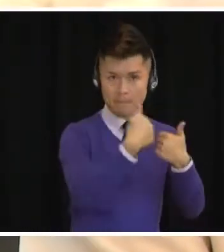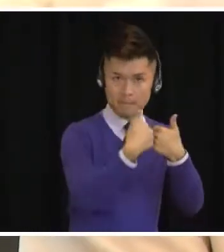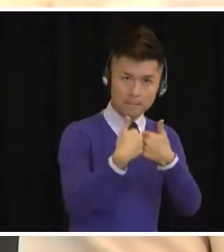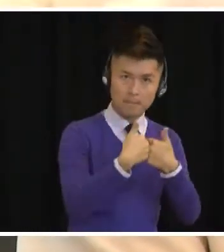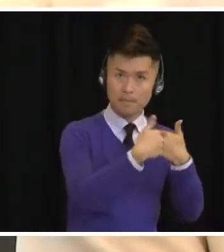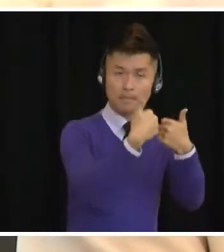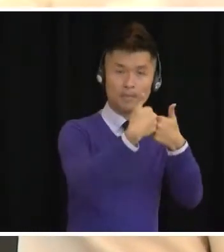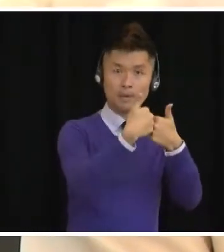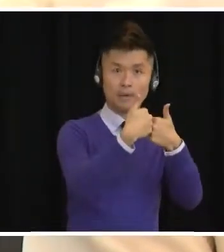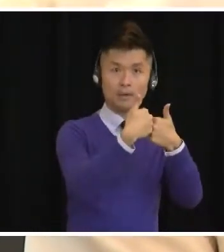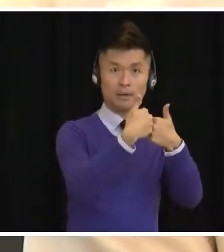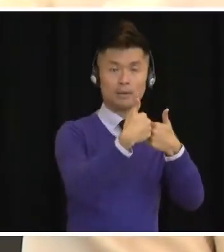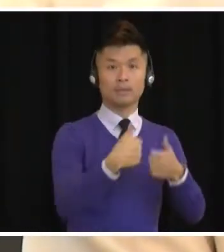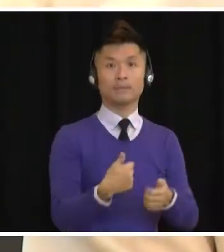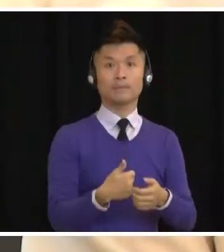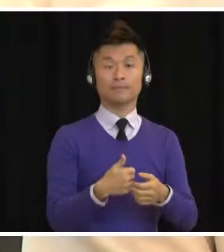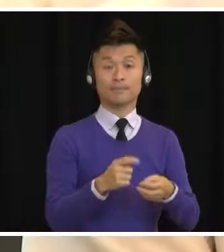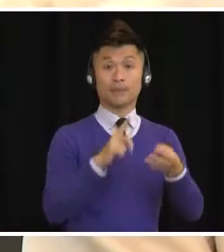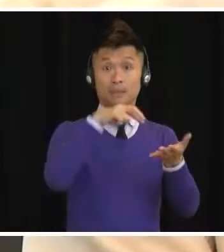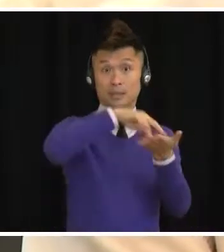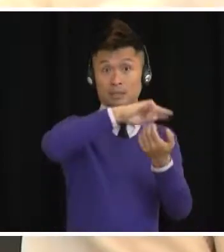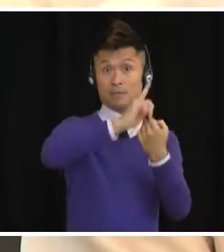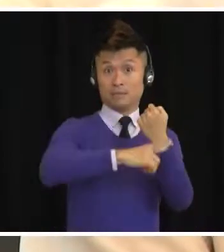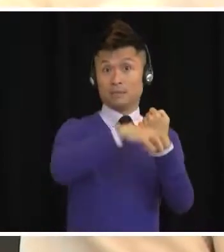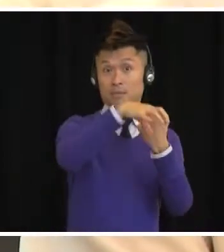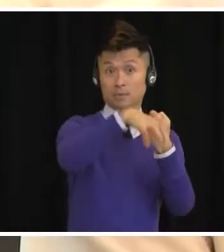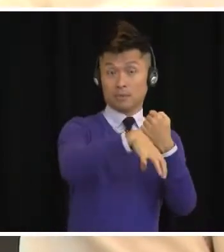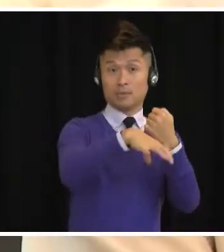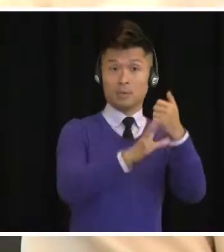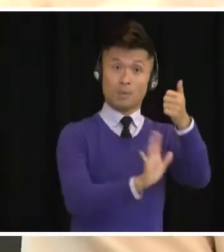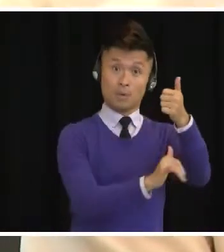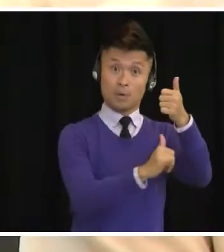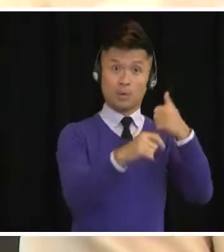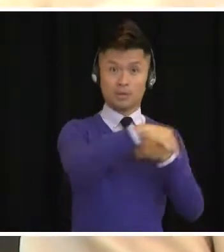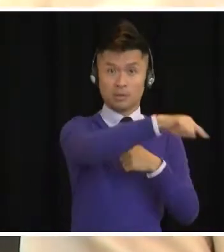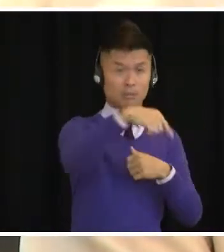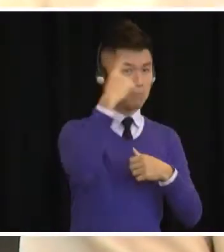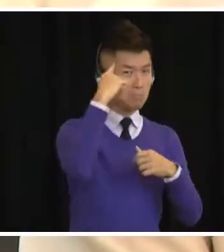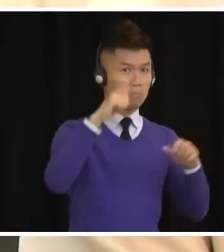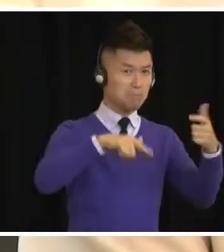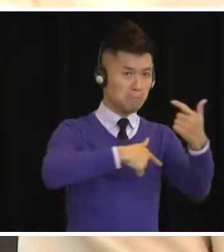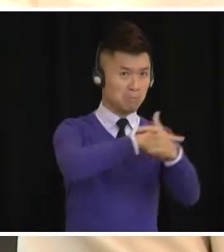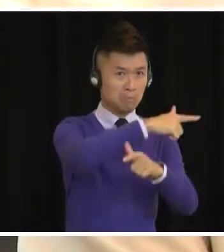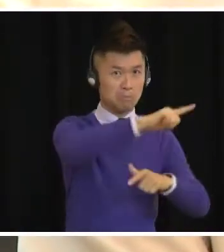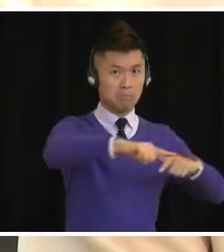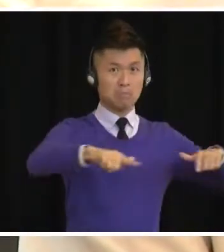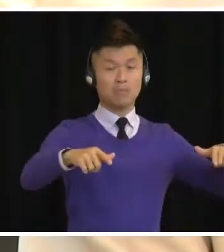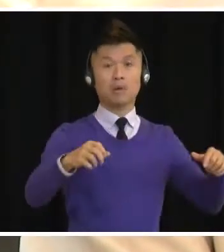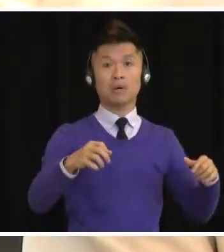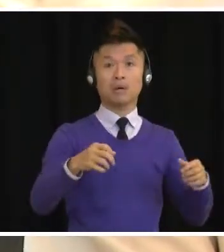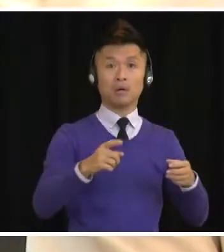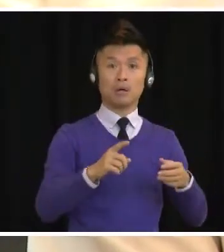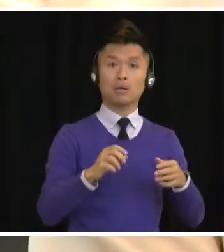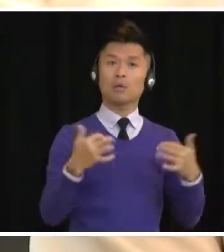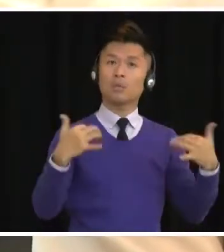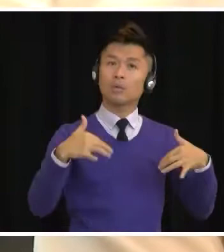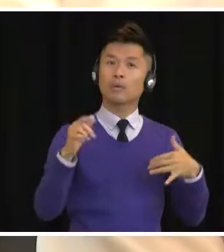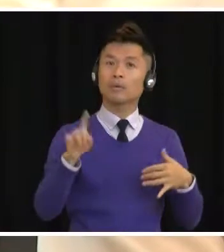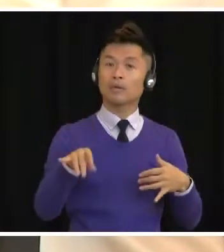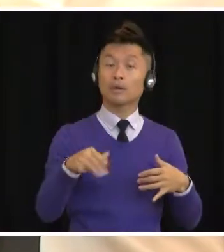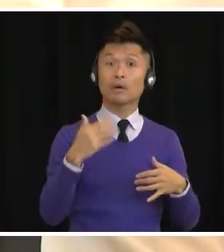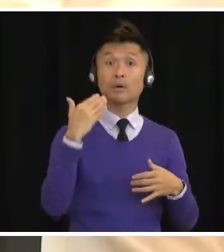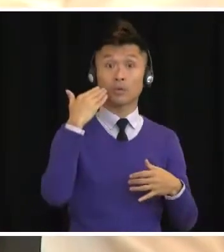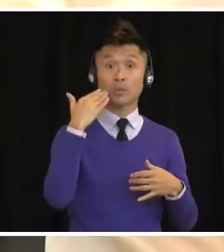18, just like that for men. But when this proposal is being reviewed by the Legislative Yuan, the legislators